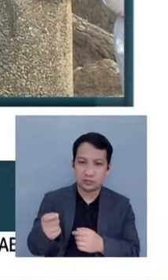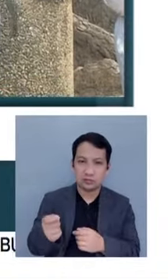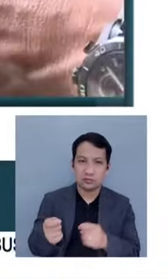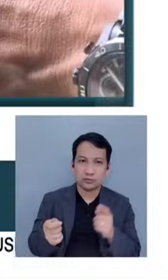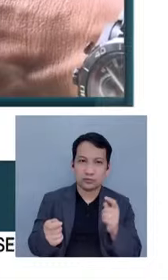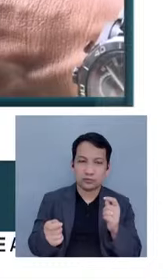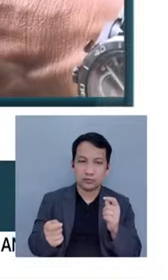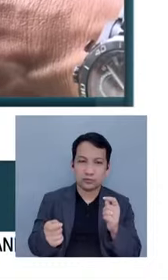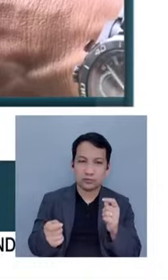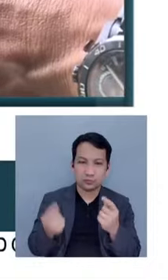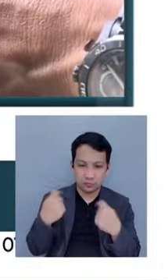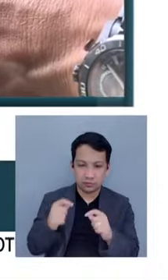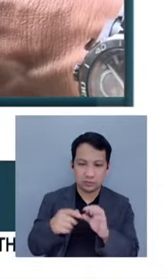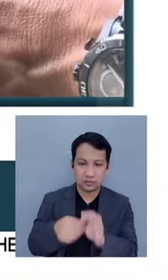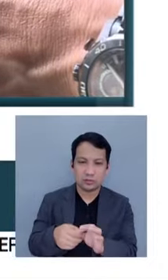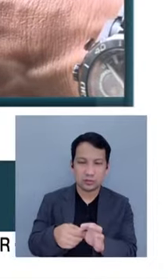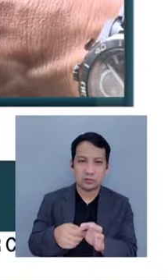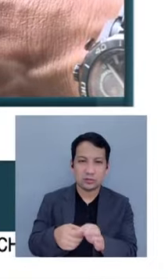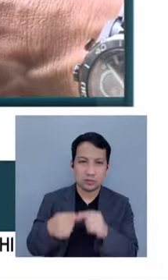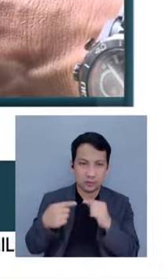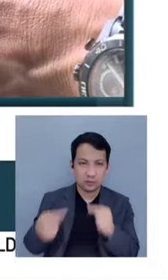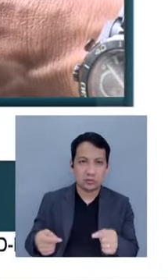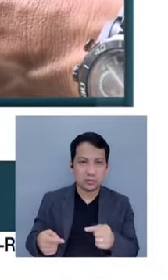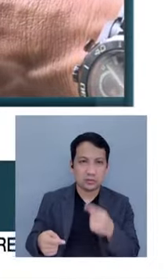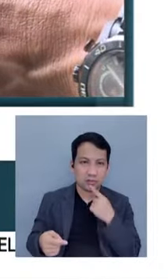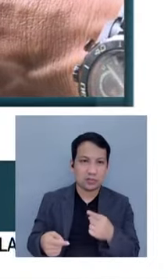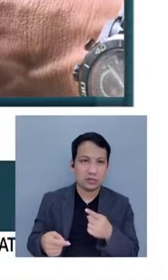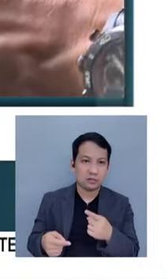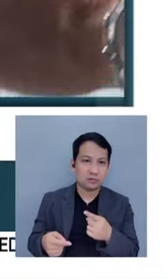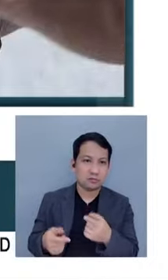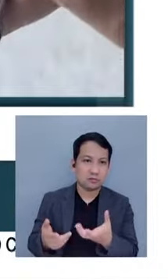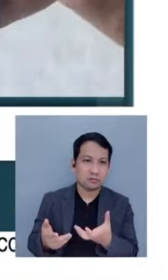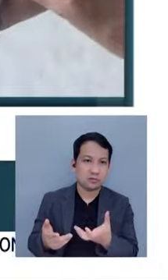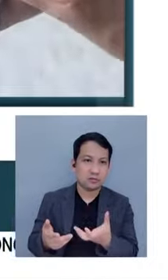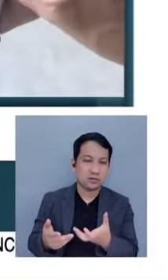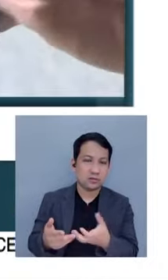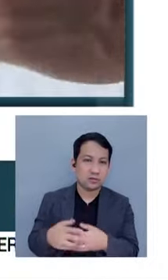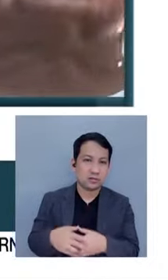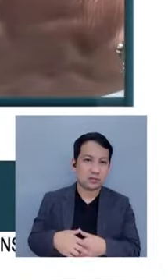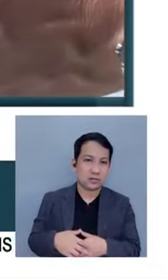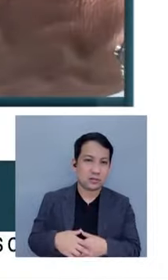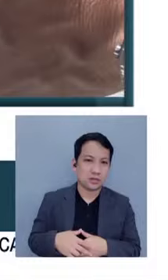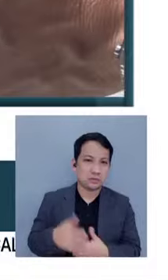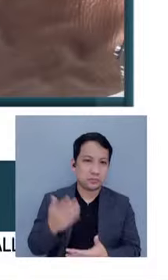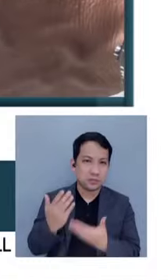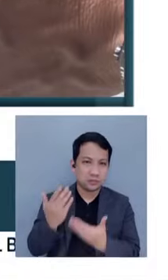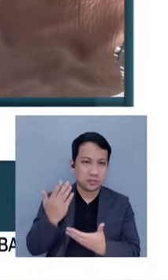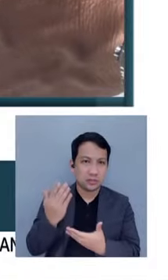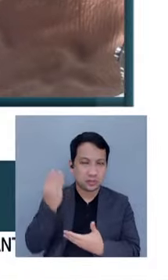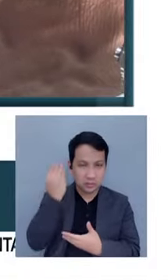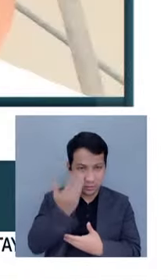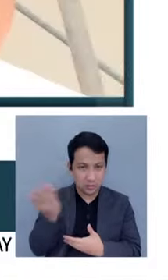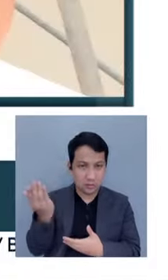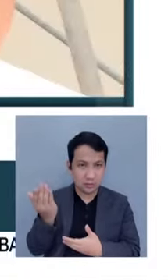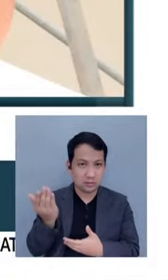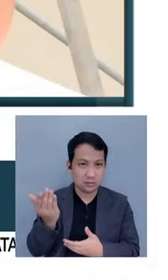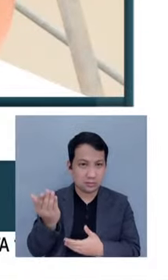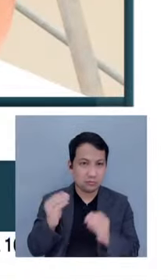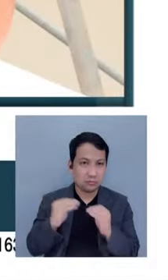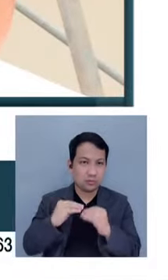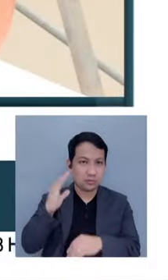we're trying to fight this. We're actually telling them maybe become more